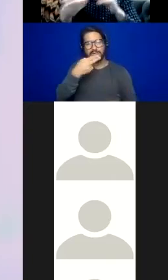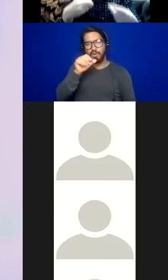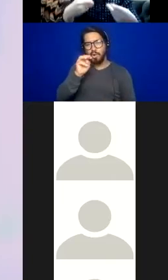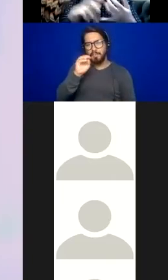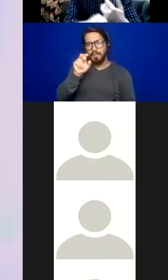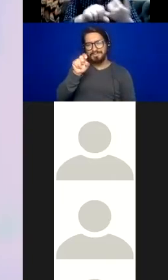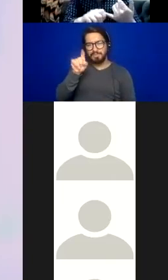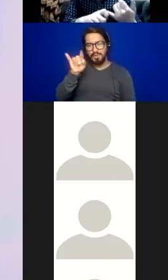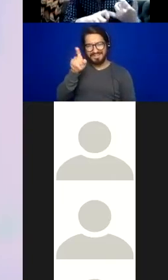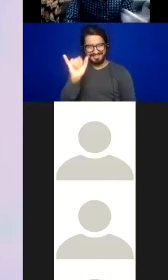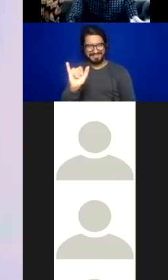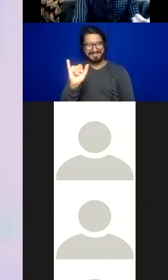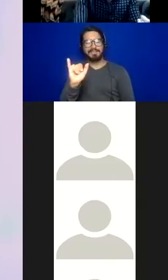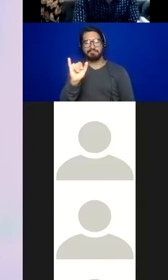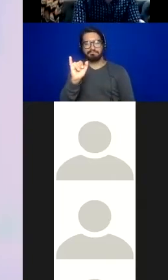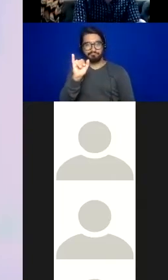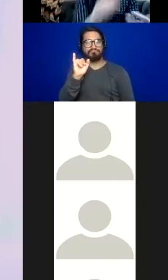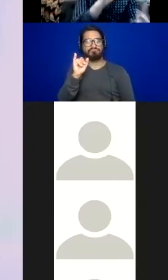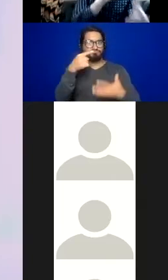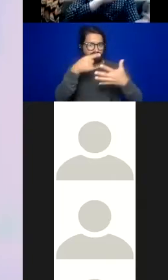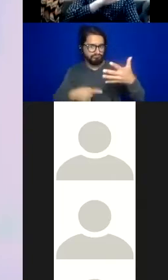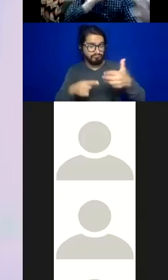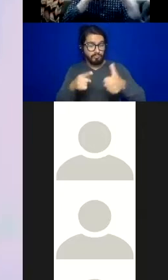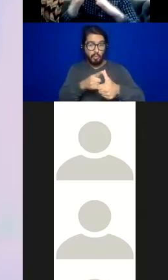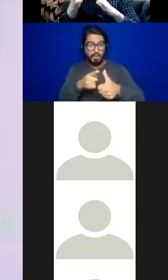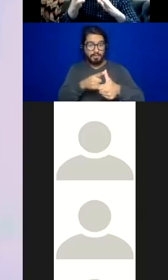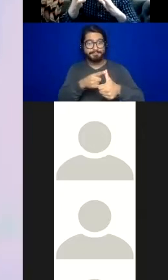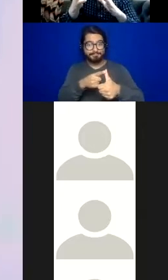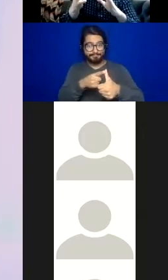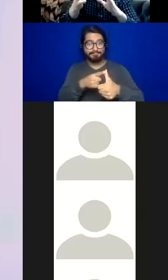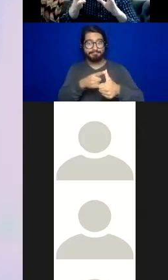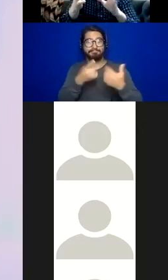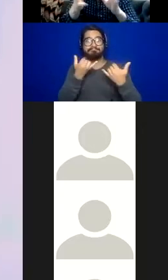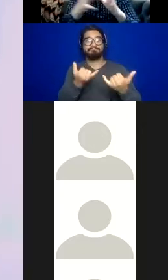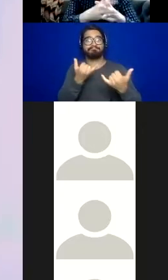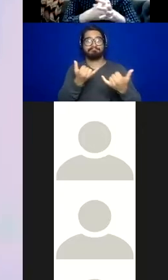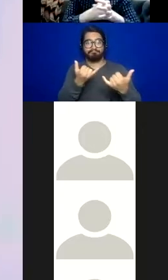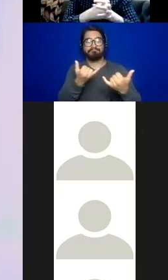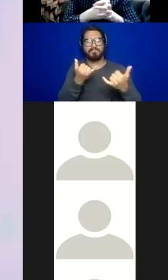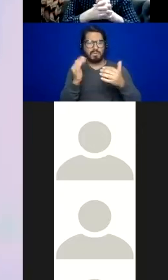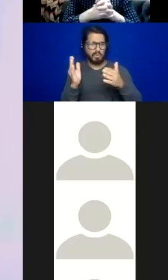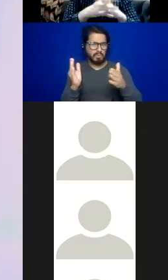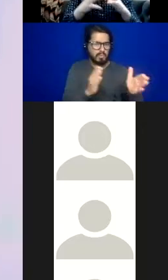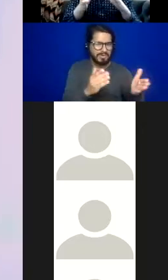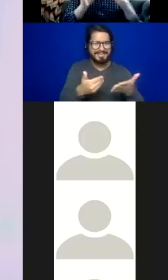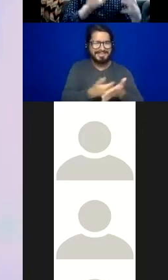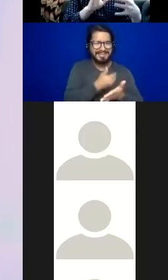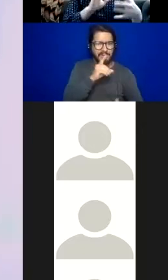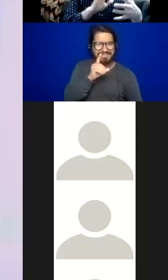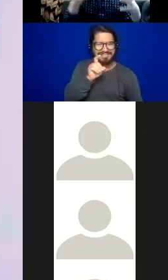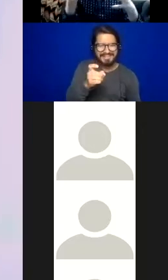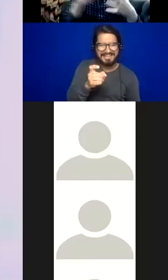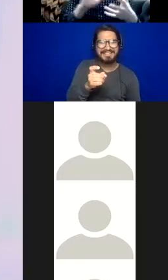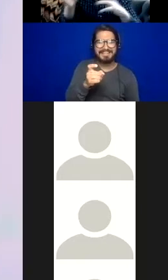few different ways. So one is that there's this switch to this new diagnosis that's